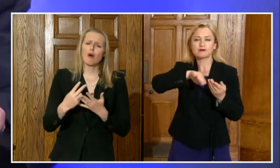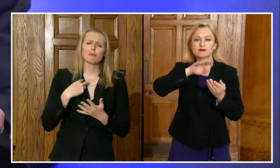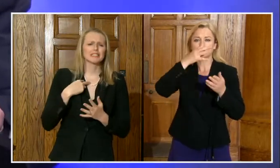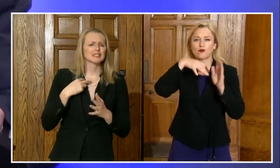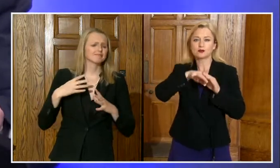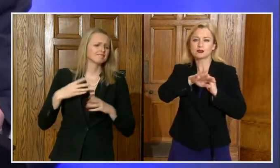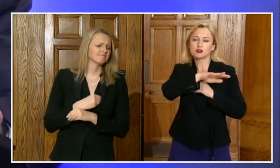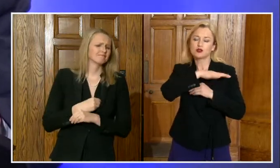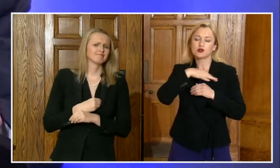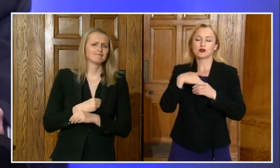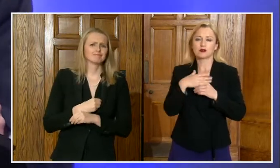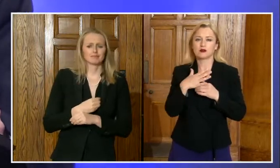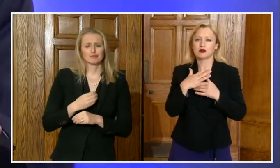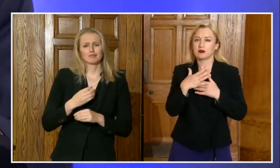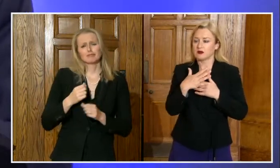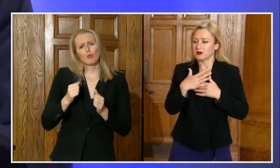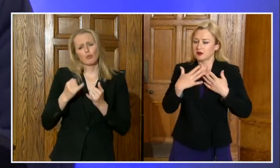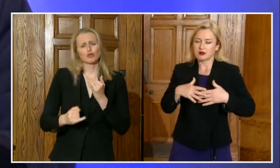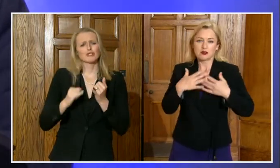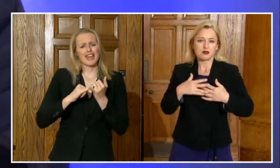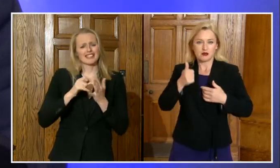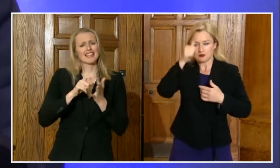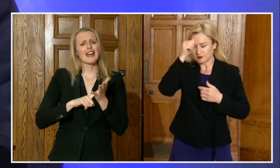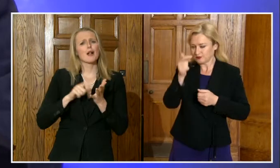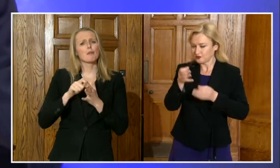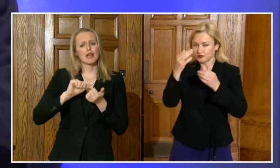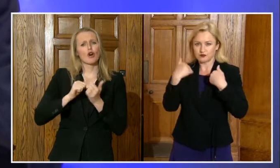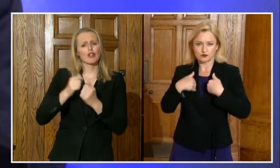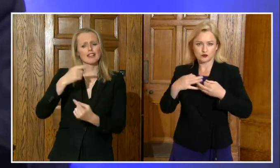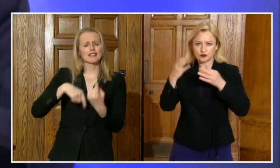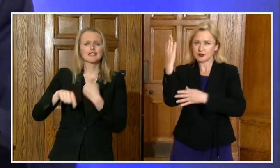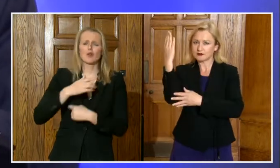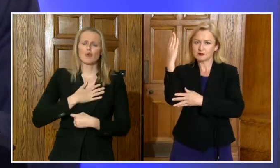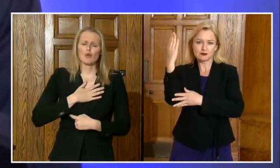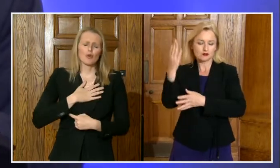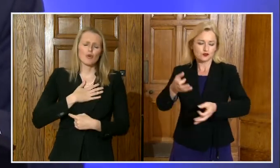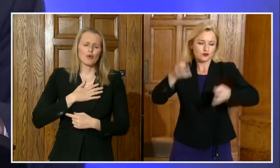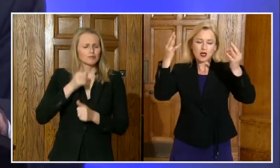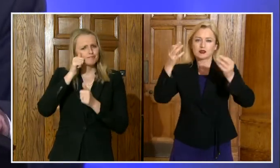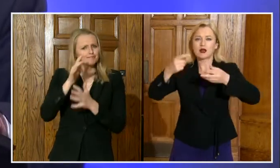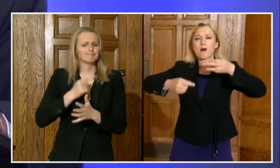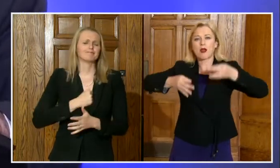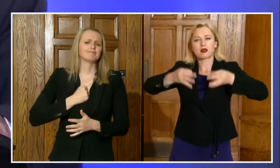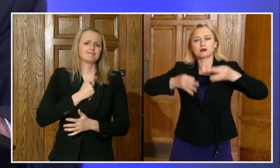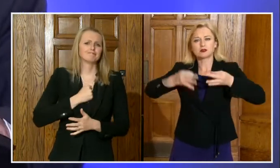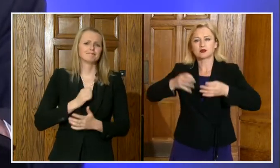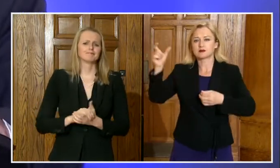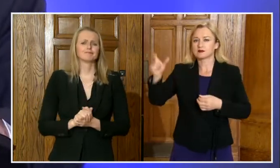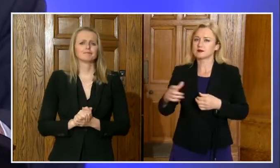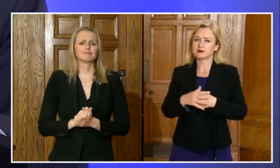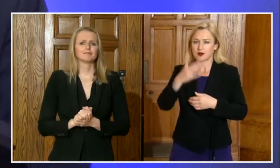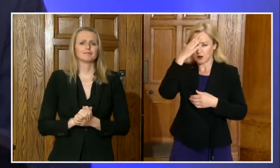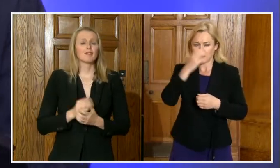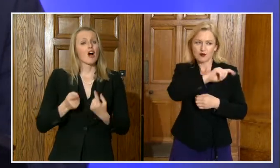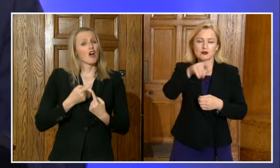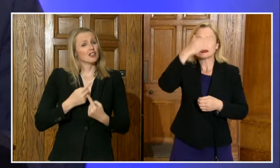the heartbroken SDLP Assembly colleagues that he has left behind. And sadly today there are